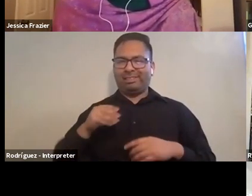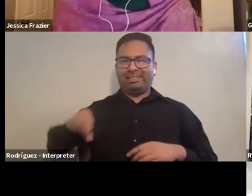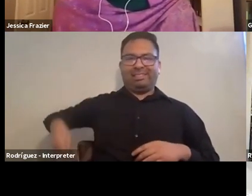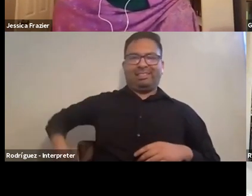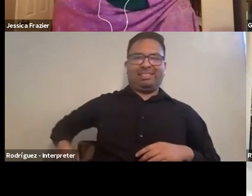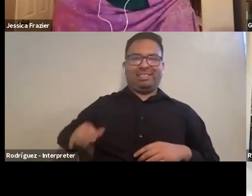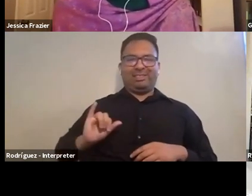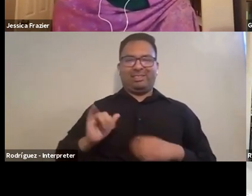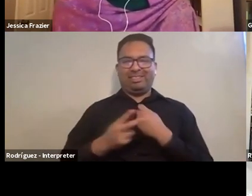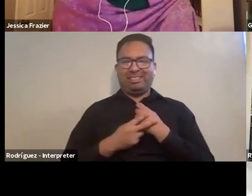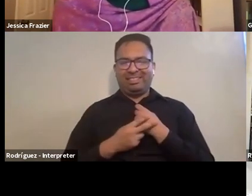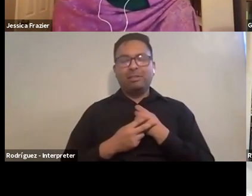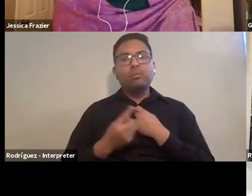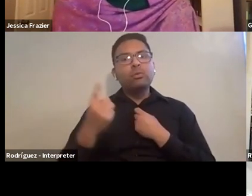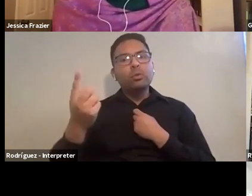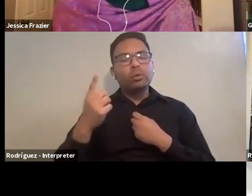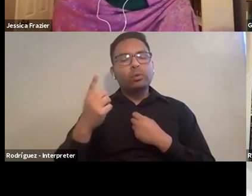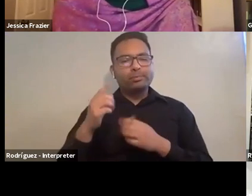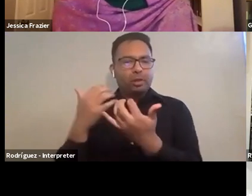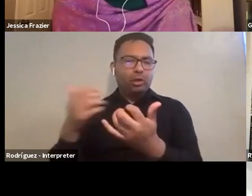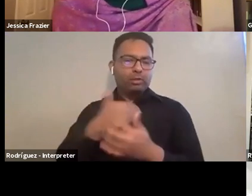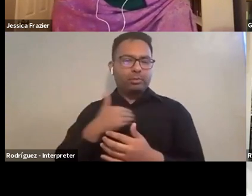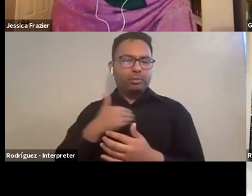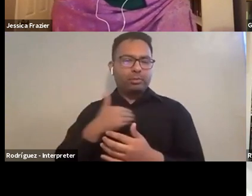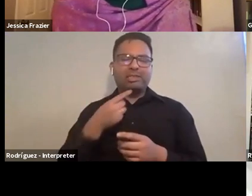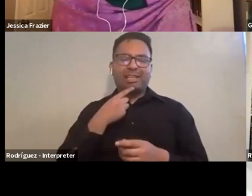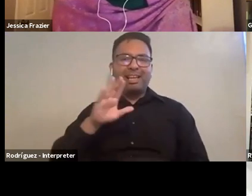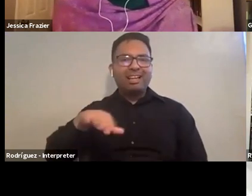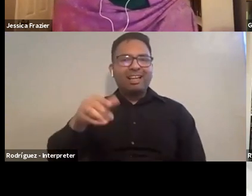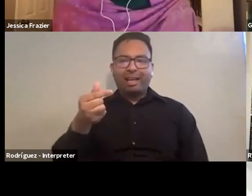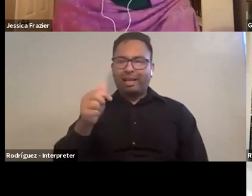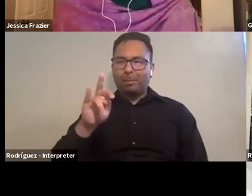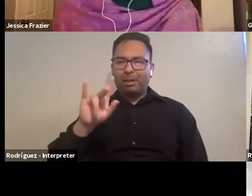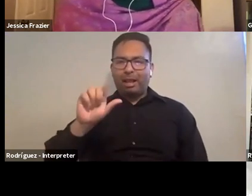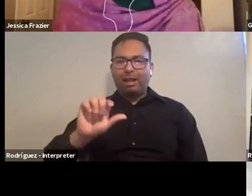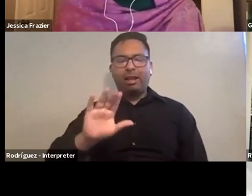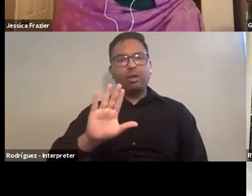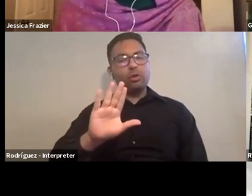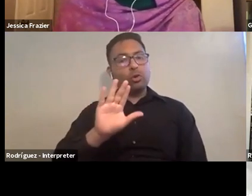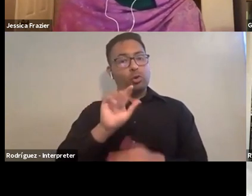One of our audience members is asking, Gabriela, if your written work